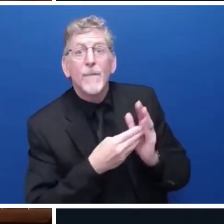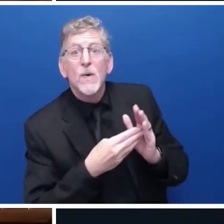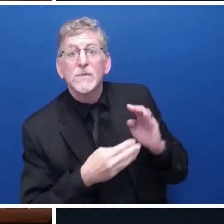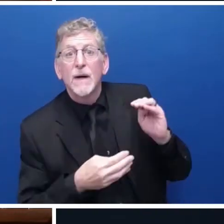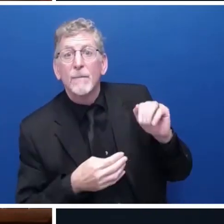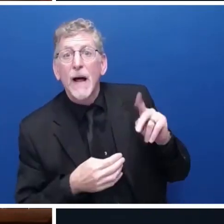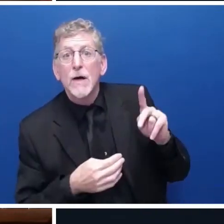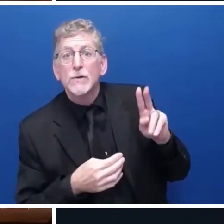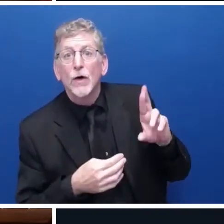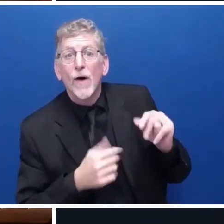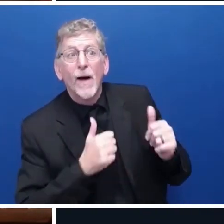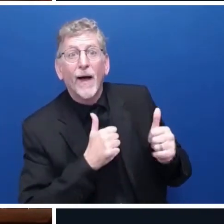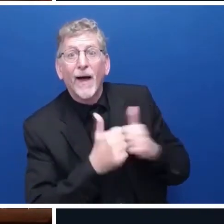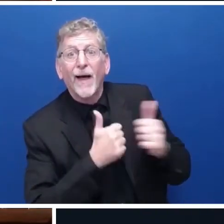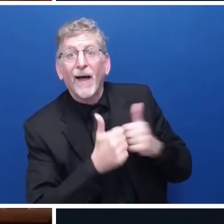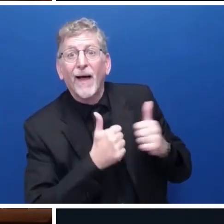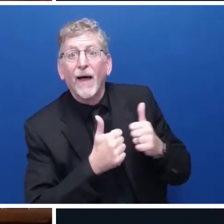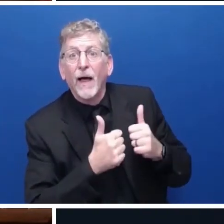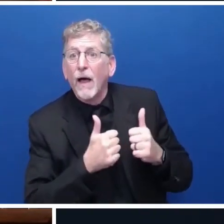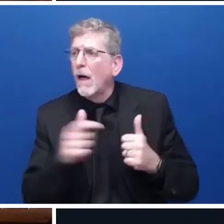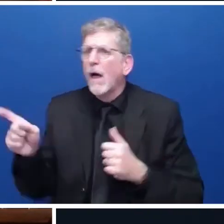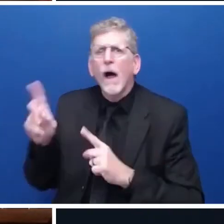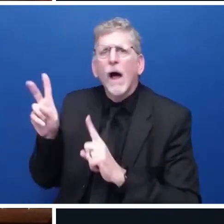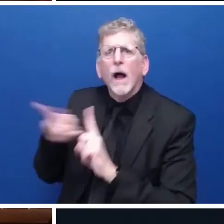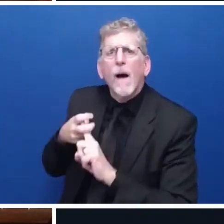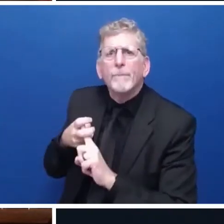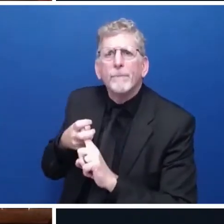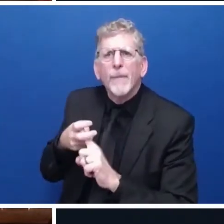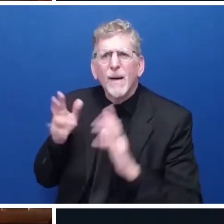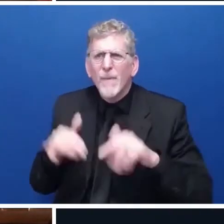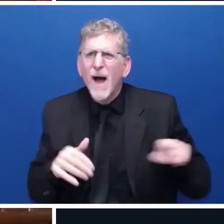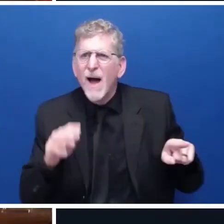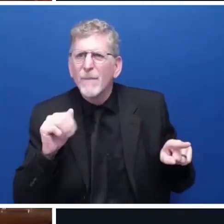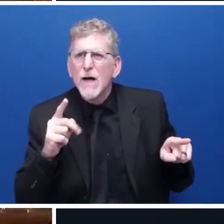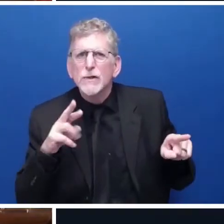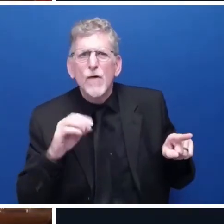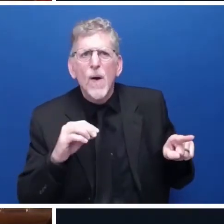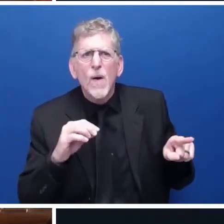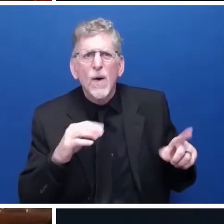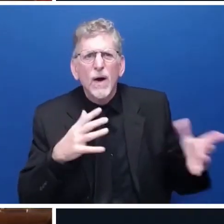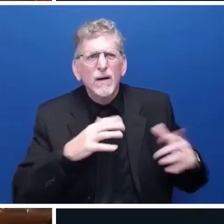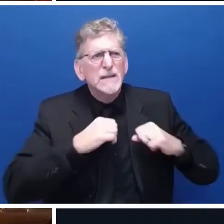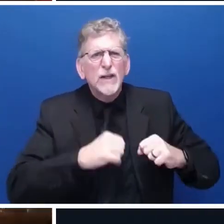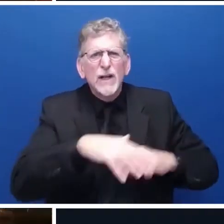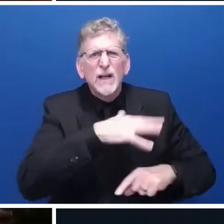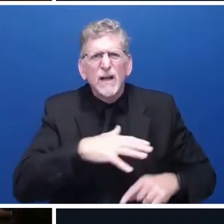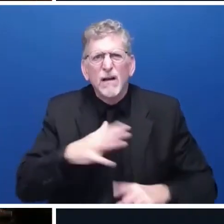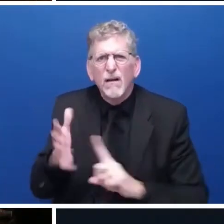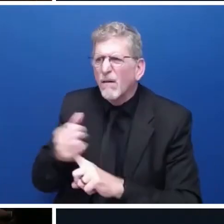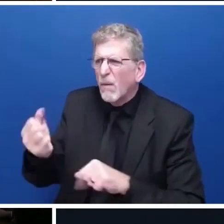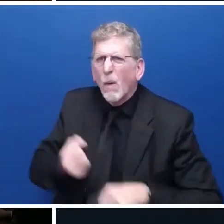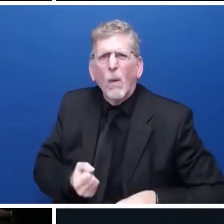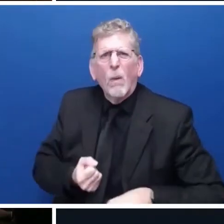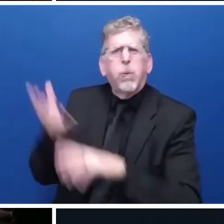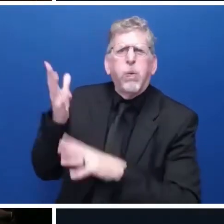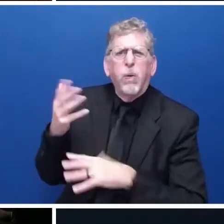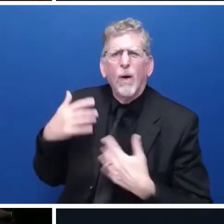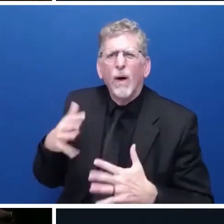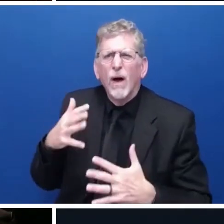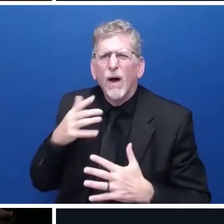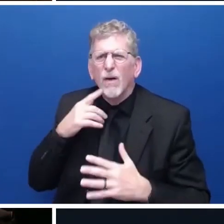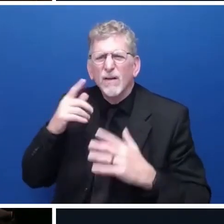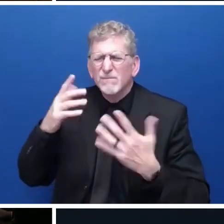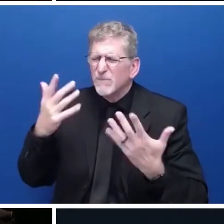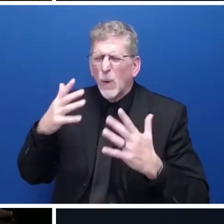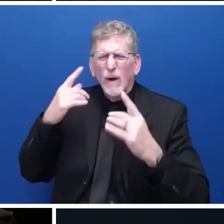Caracas. Alejandro feared she would never see her uncle again. She feared for her own life also.